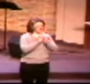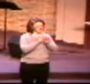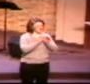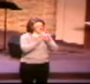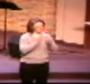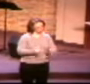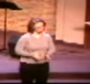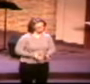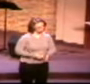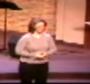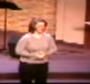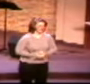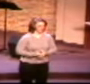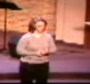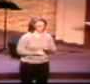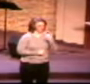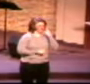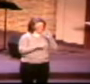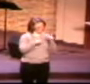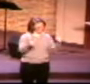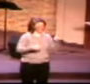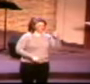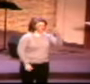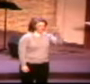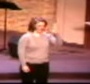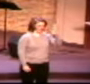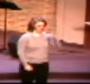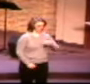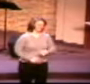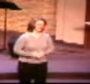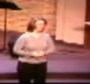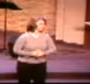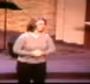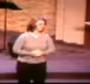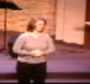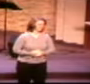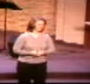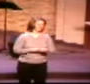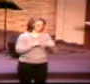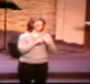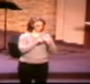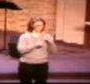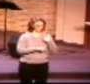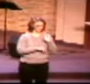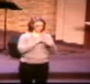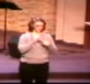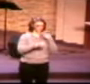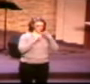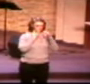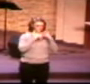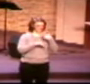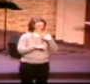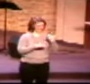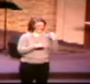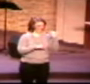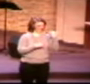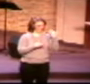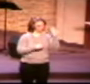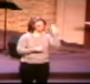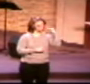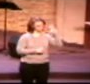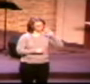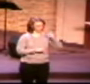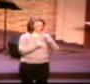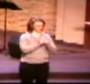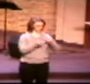interpreter for the language of God. And it reminded me of a conversation I had once